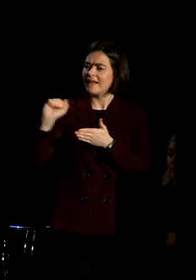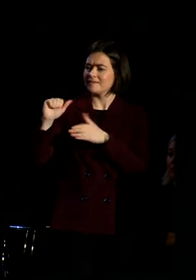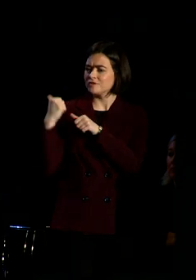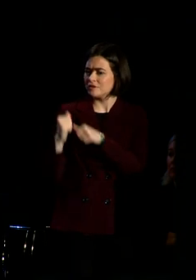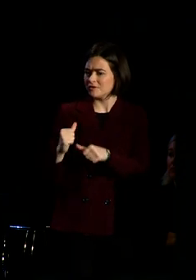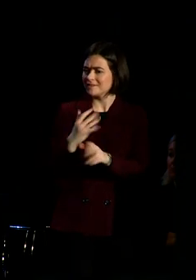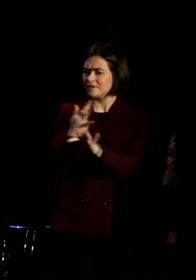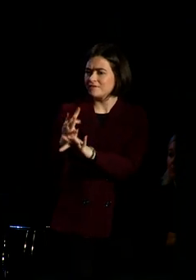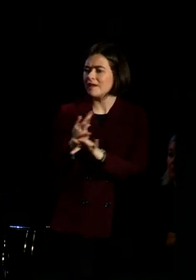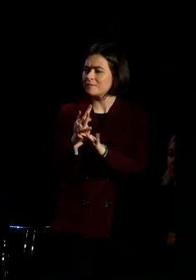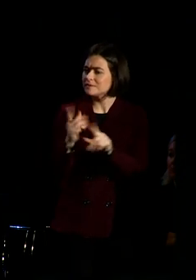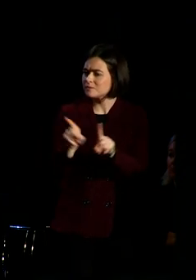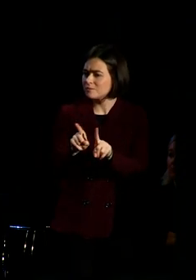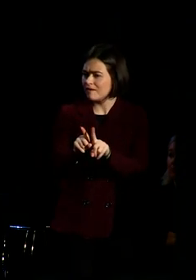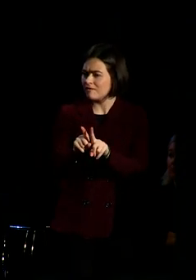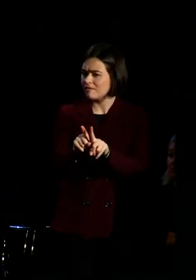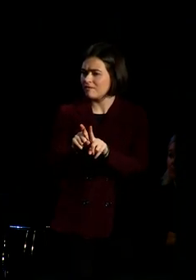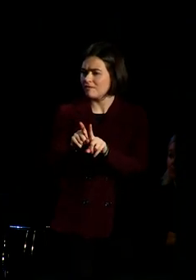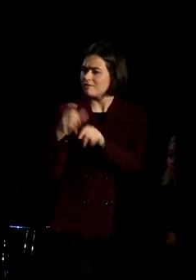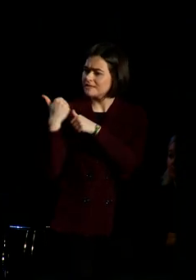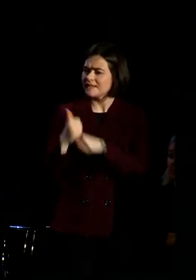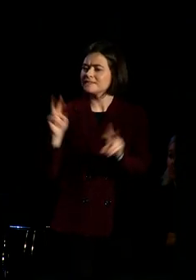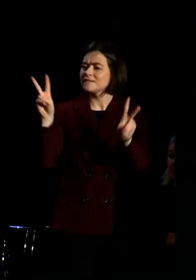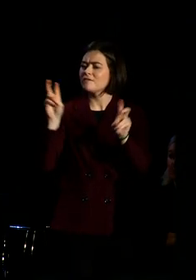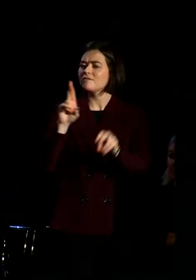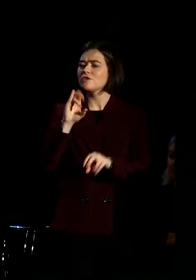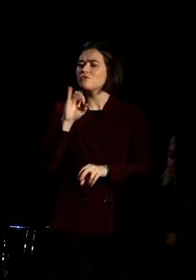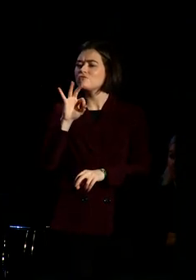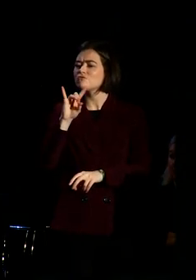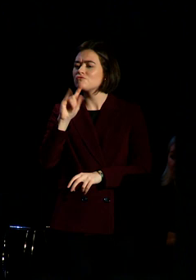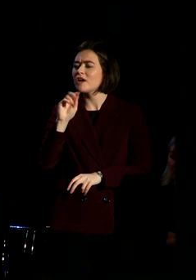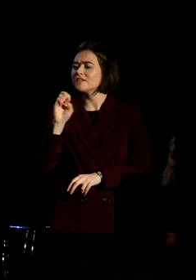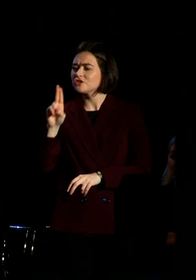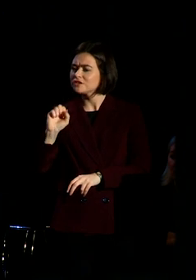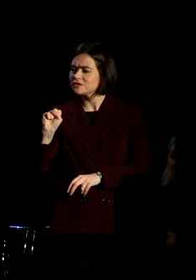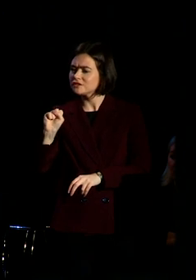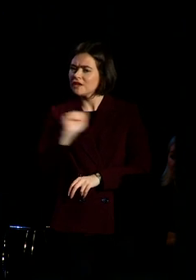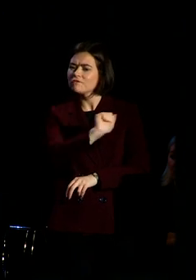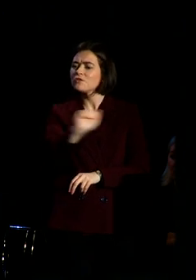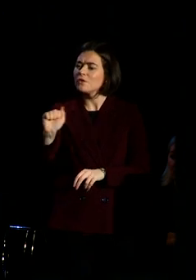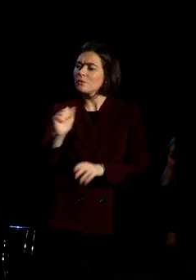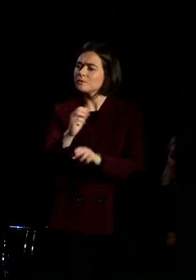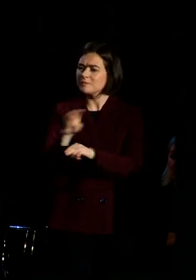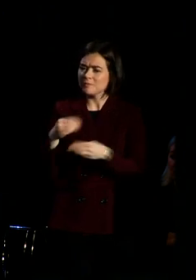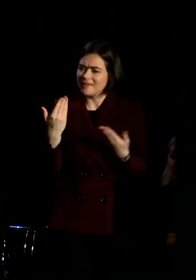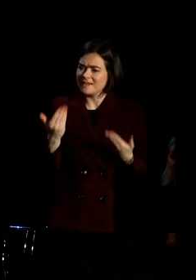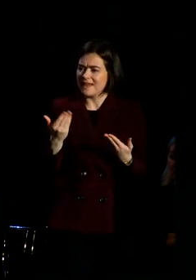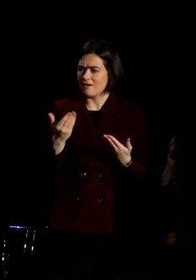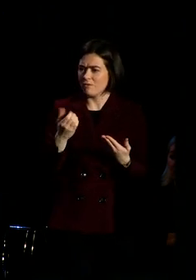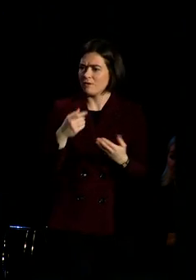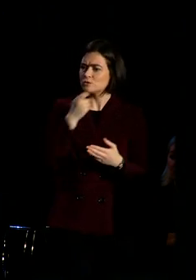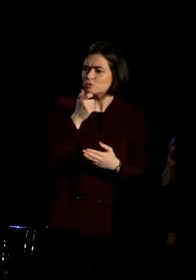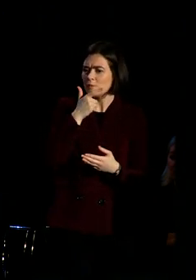survivors, the descendants of the righteous, and to those people who made Dublin and Ireland their home.